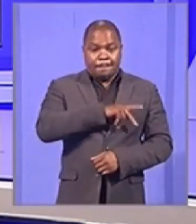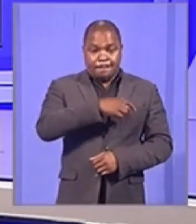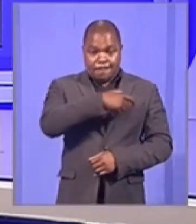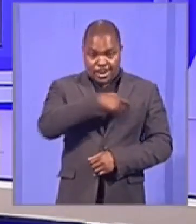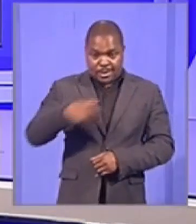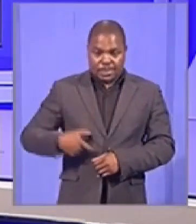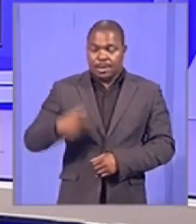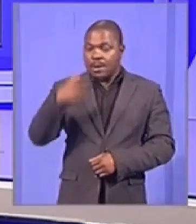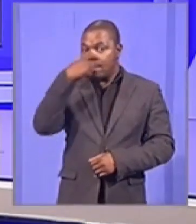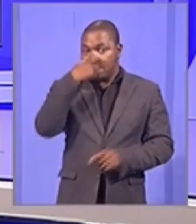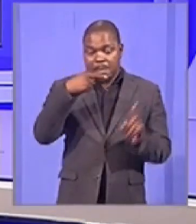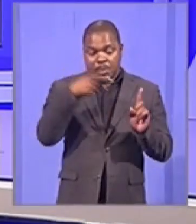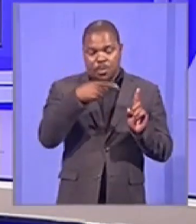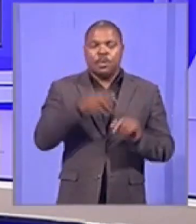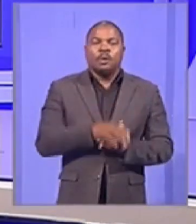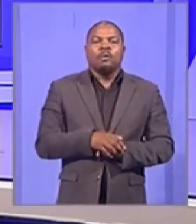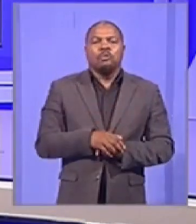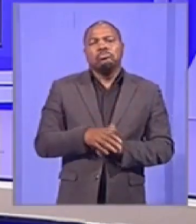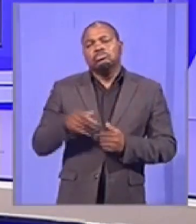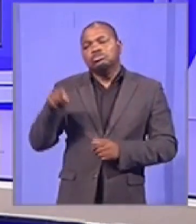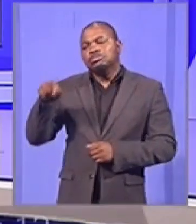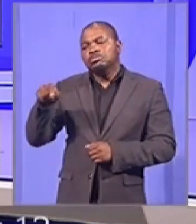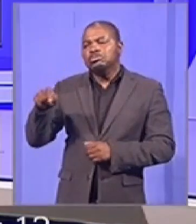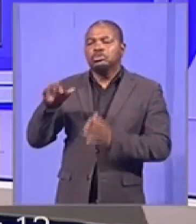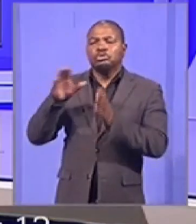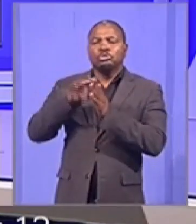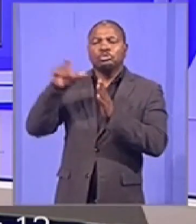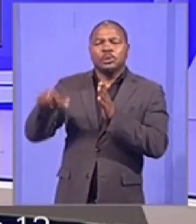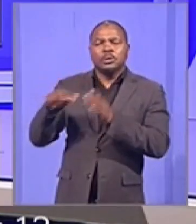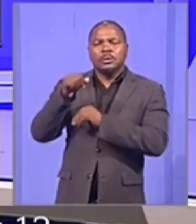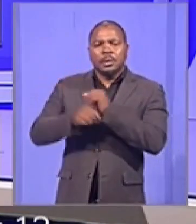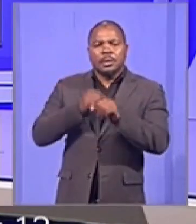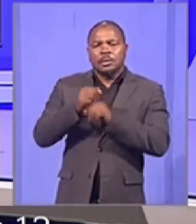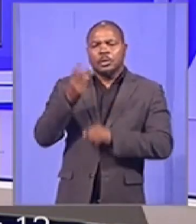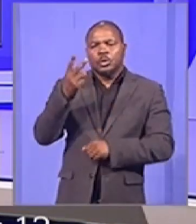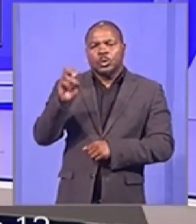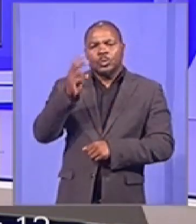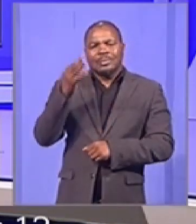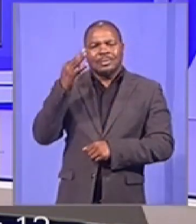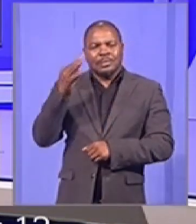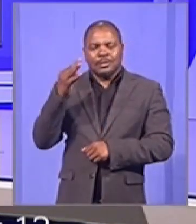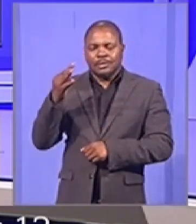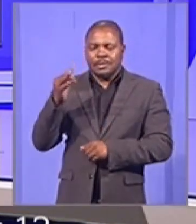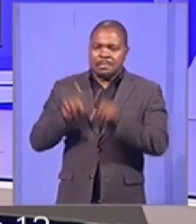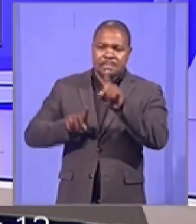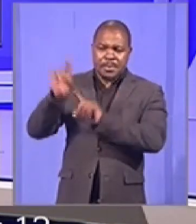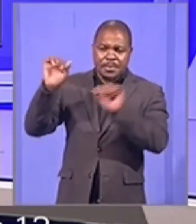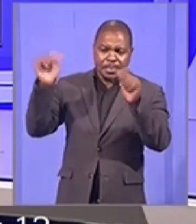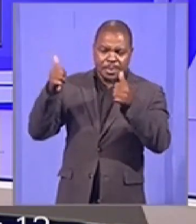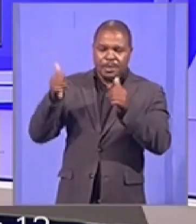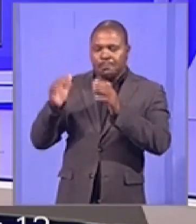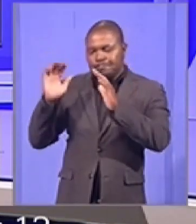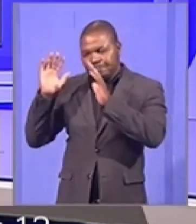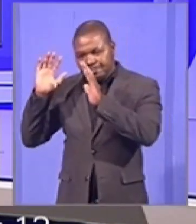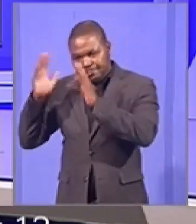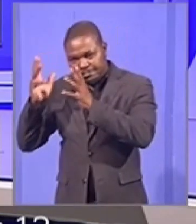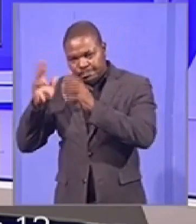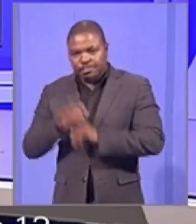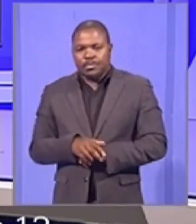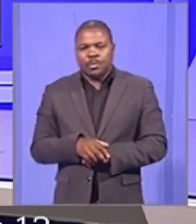Mopresidente Cyril Ramaphosa o tlotlomaditse tiragatso e manontlhotlho ya mophato wa barutwana ba Matric ba